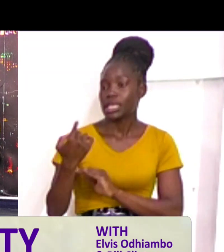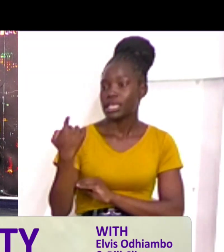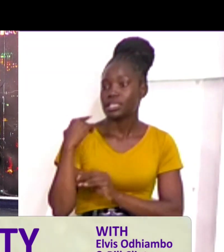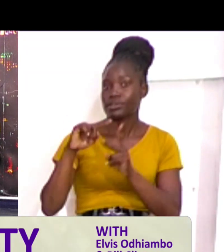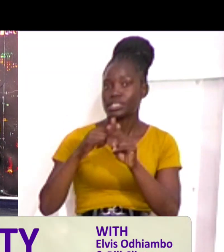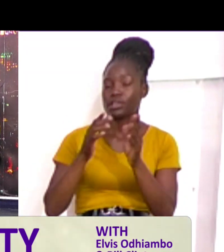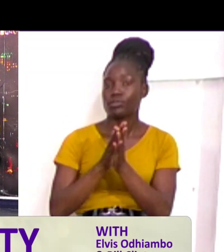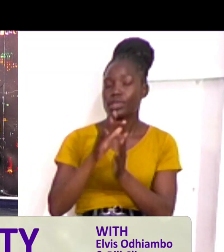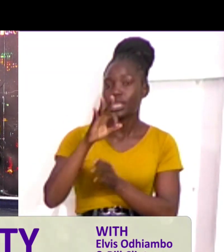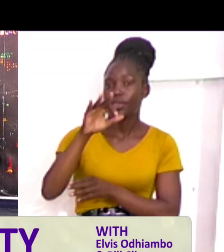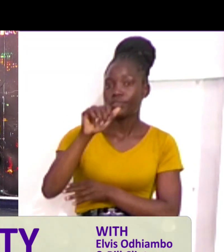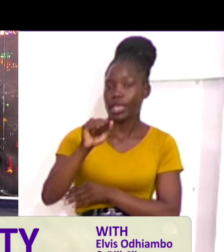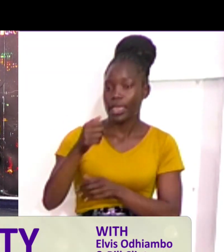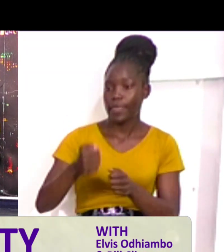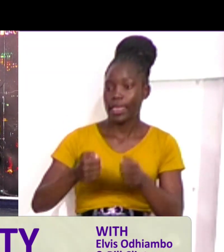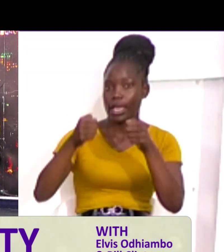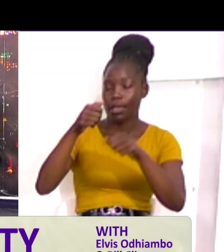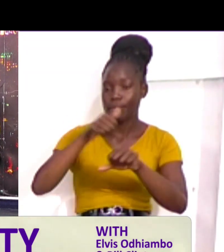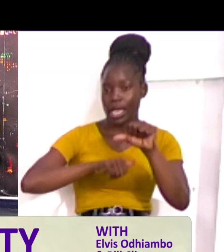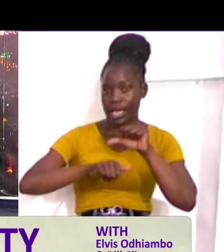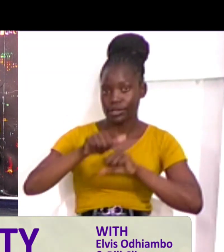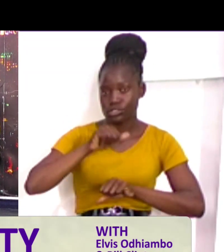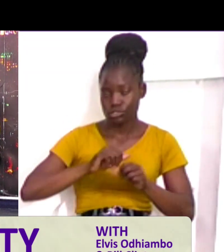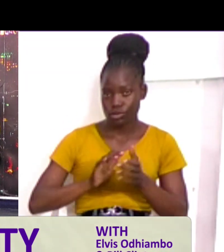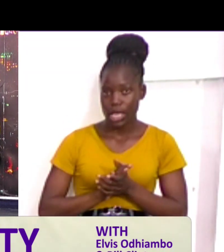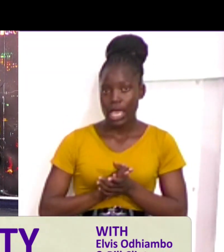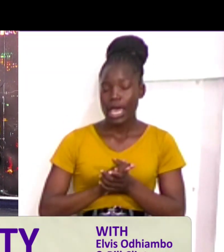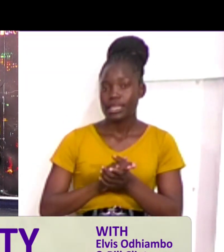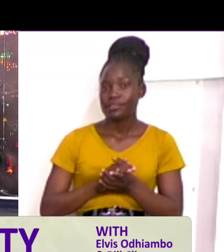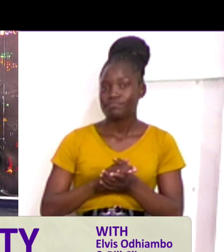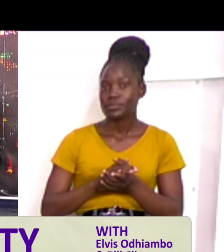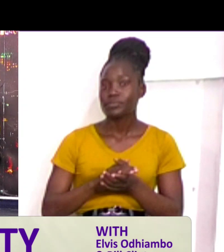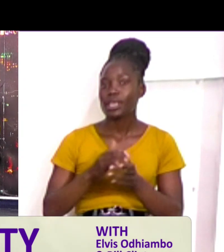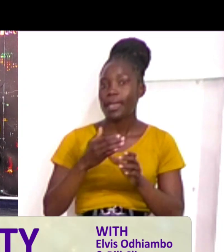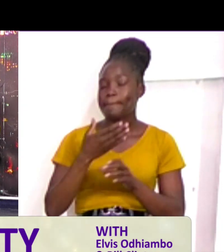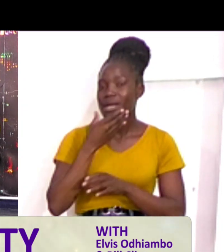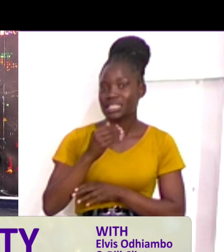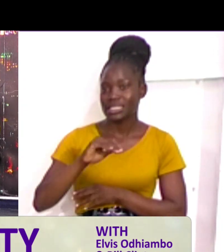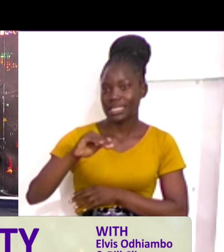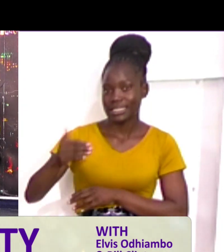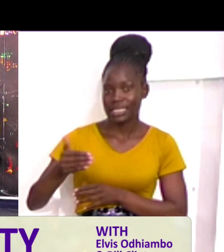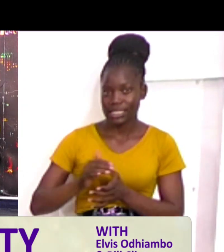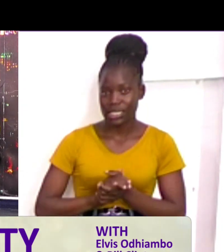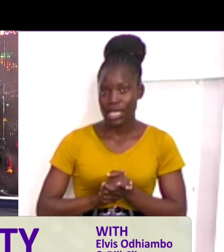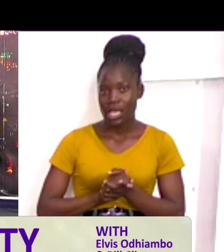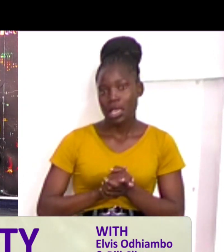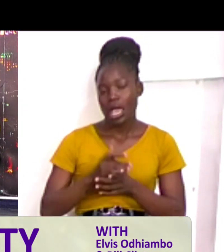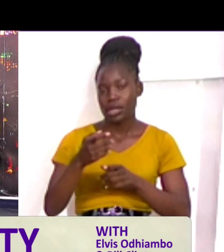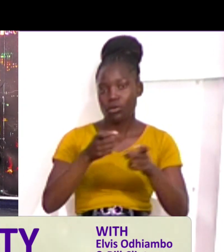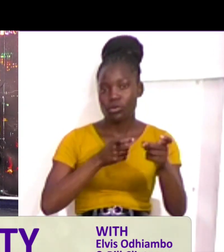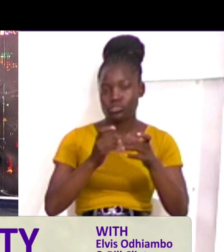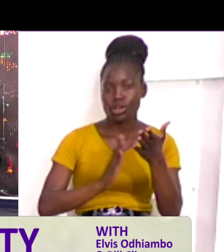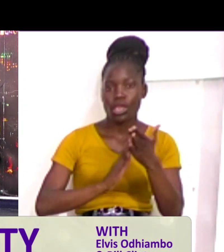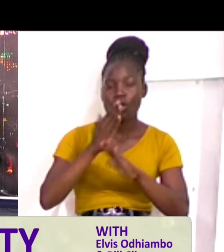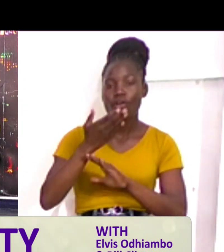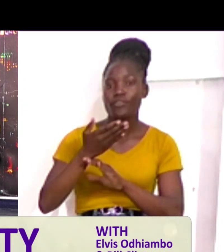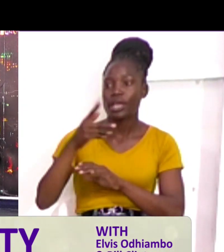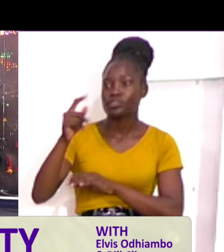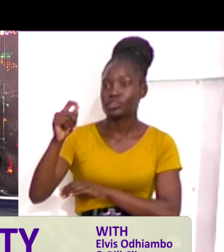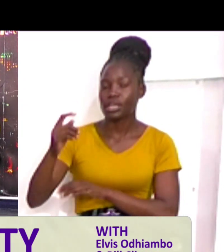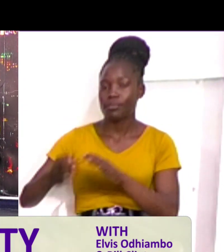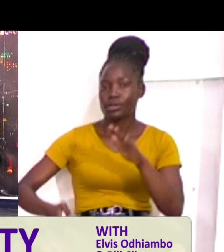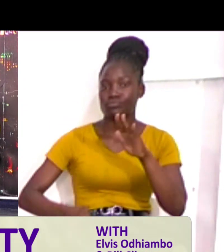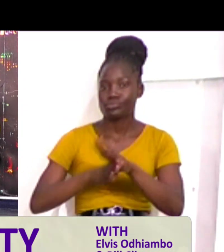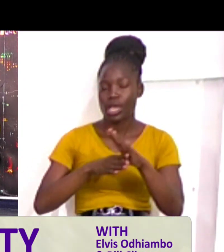with some FA Cup action. Currently, the cup holders, Manchester City, dominating over Tottenham and bundle them out